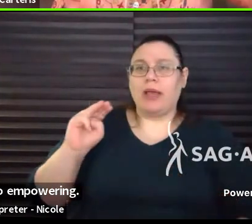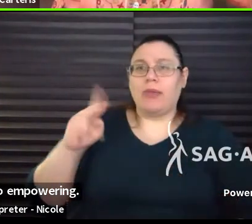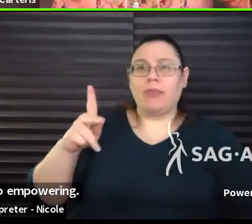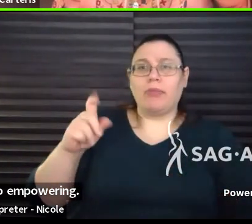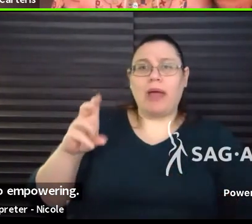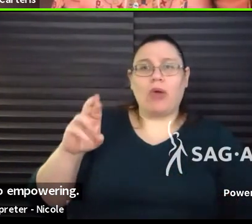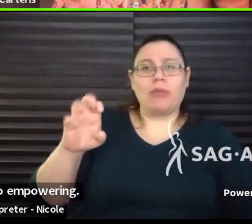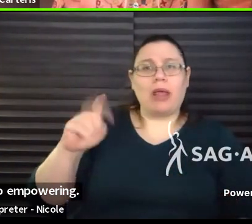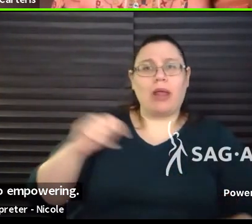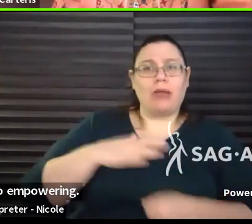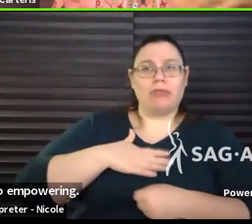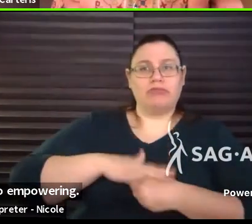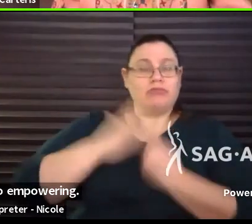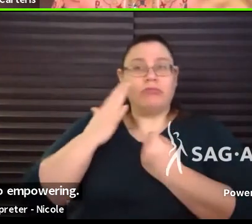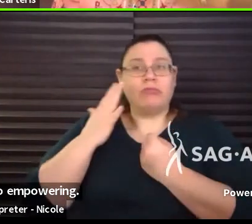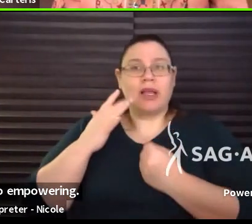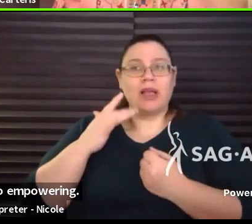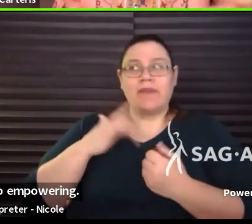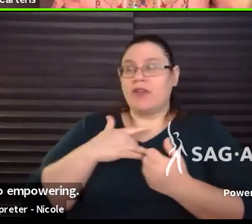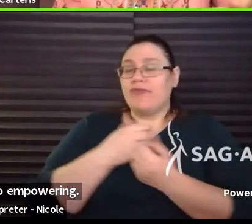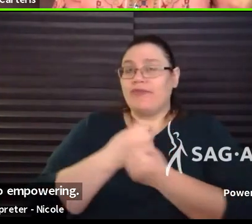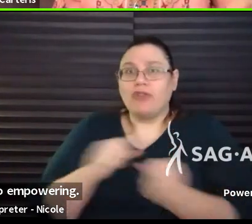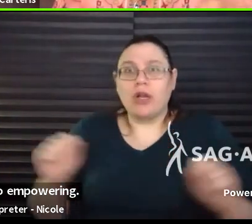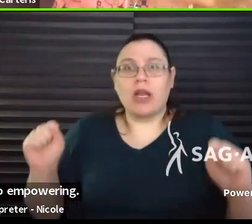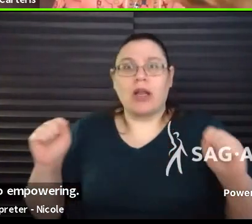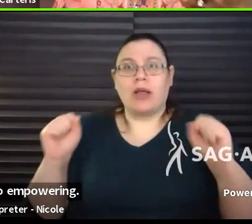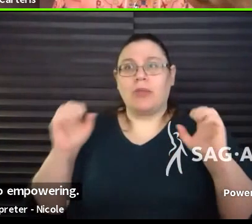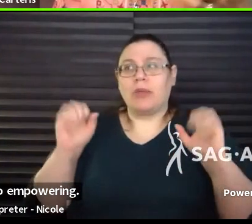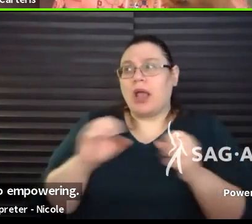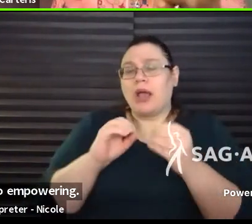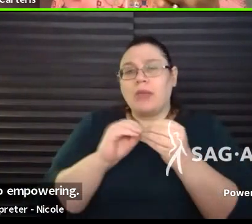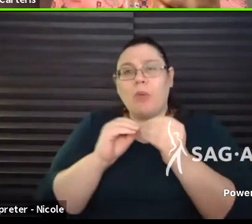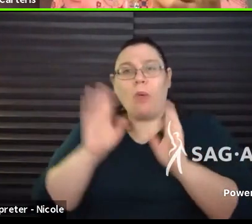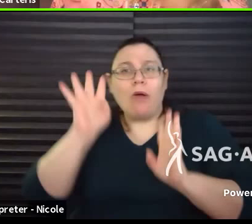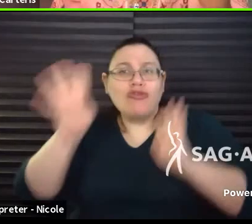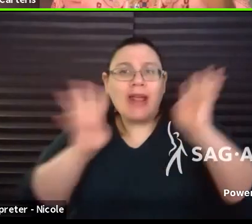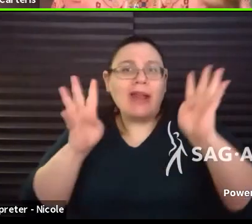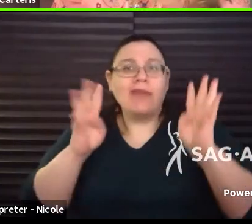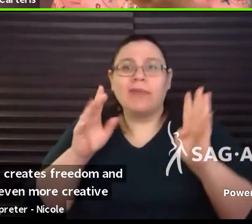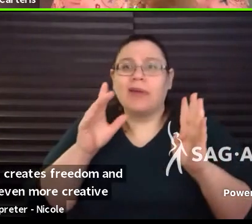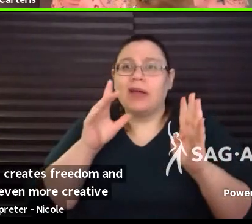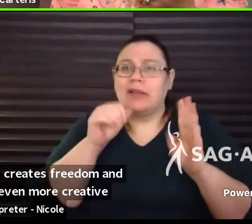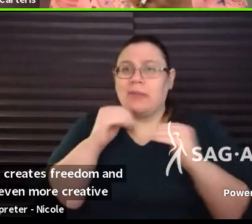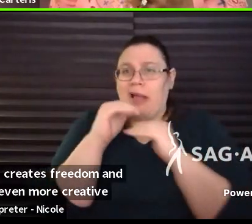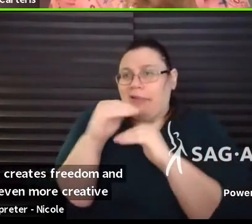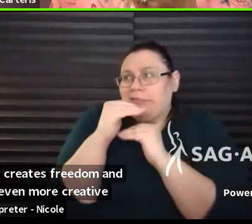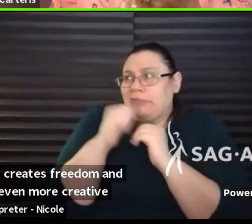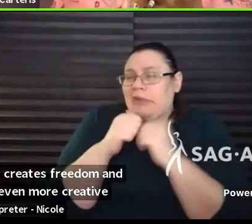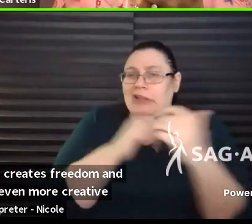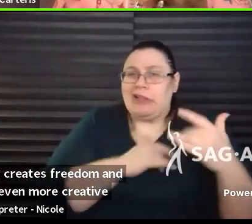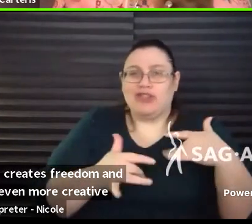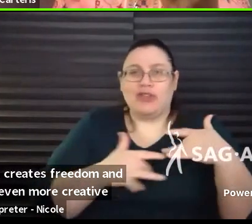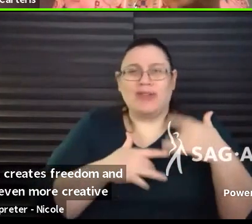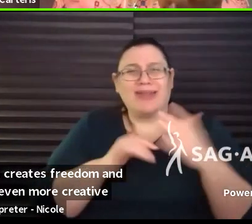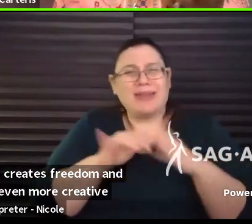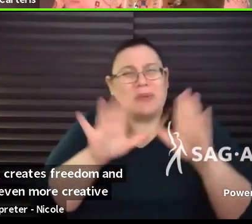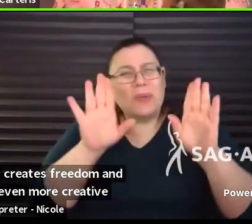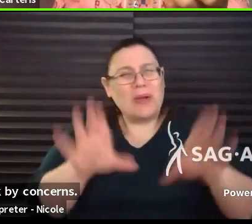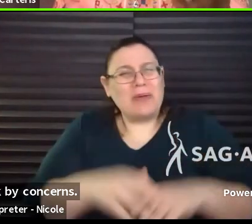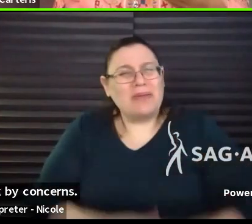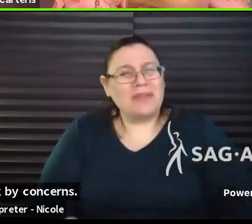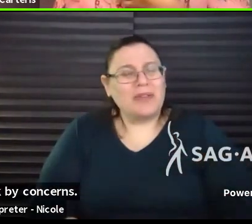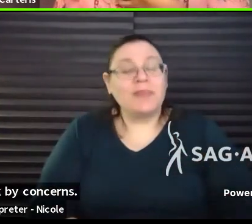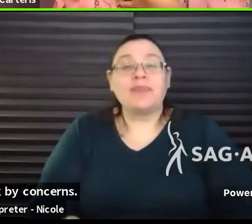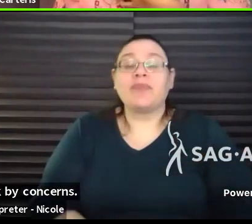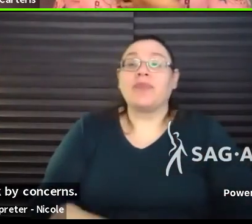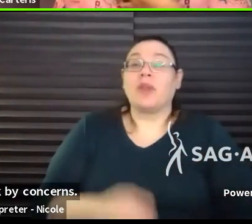that really creates the ability to be even more creative because you're not held back by concerns. This is wonderful. This is one of the